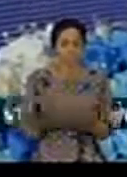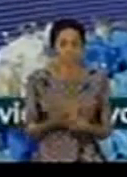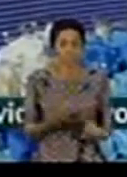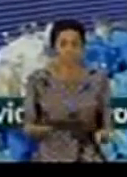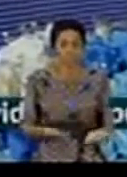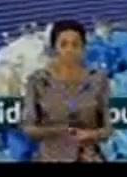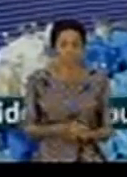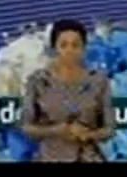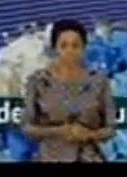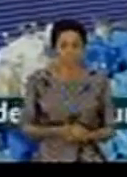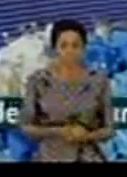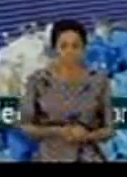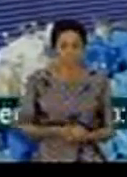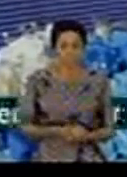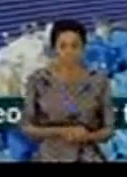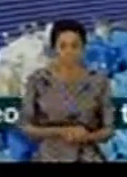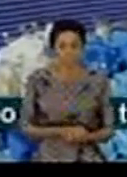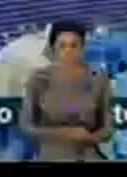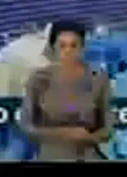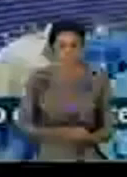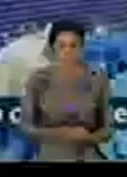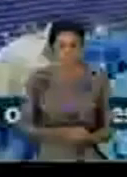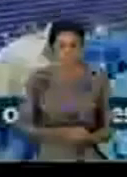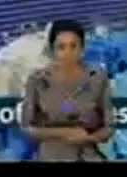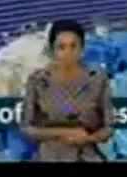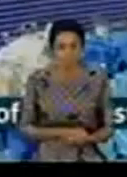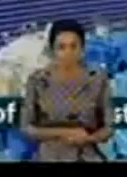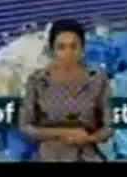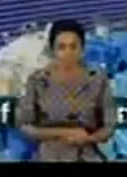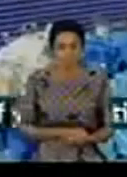Please let's be smart about it.